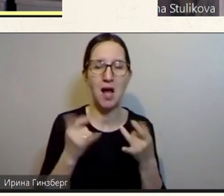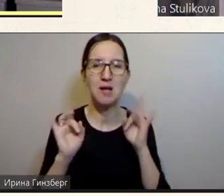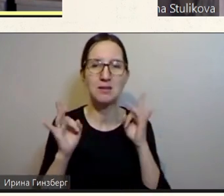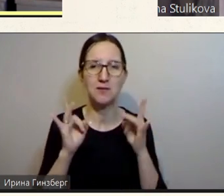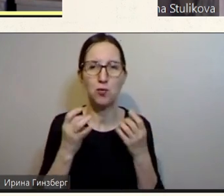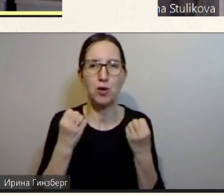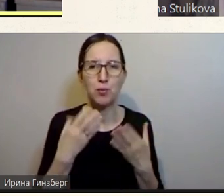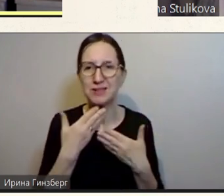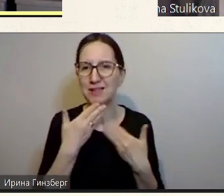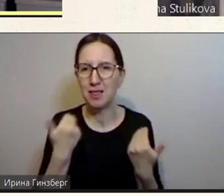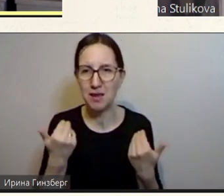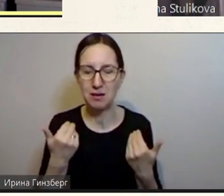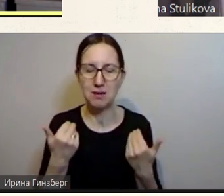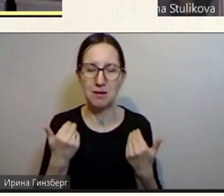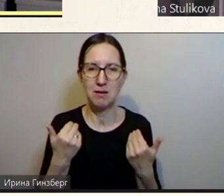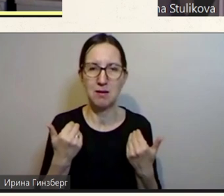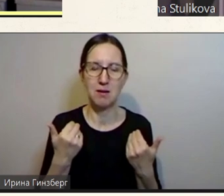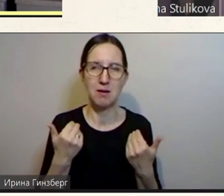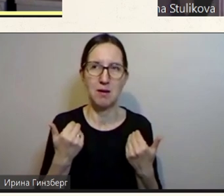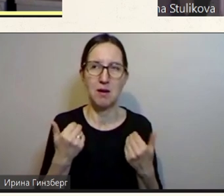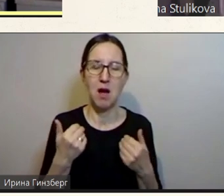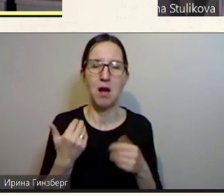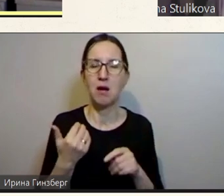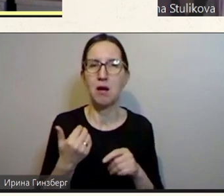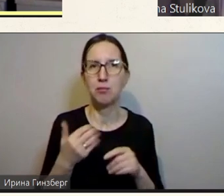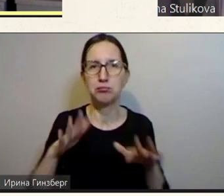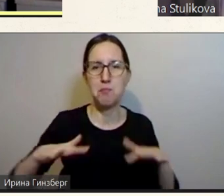the experience that Bill wants you to have.